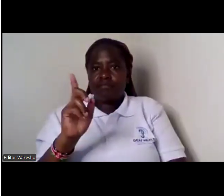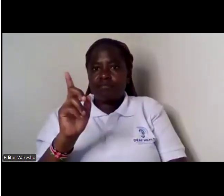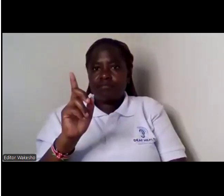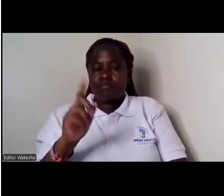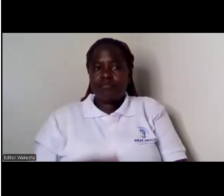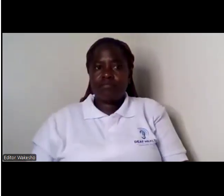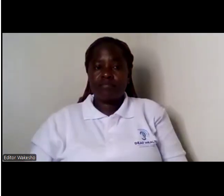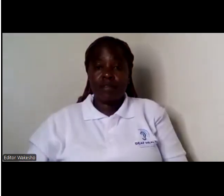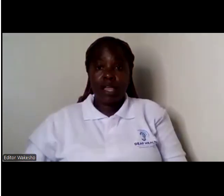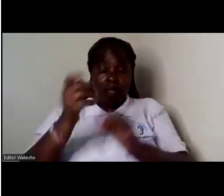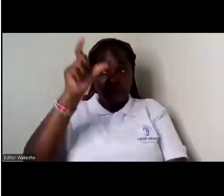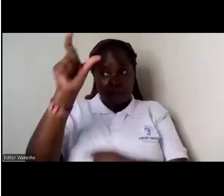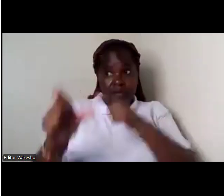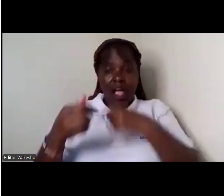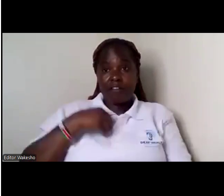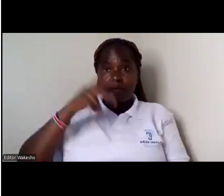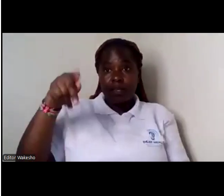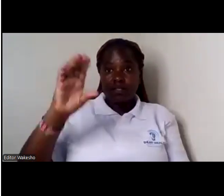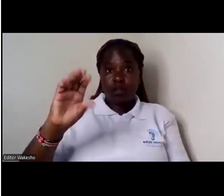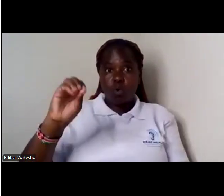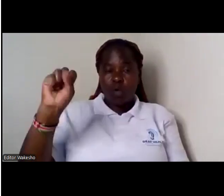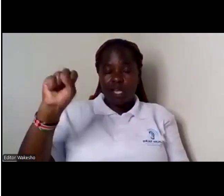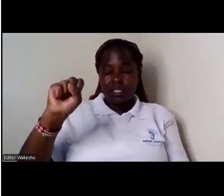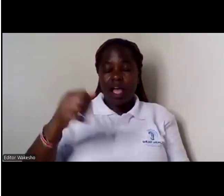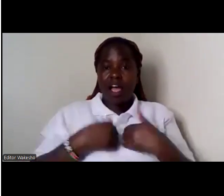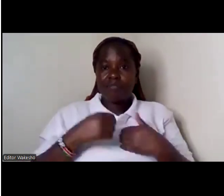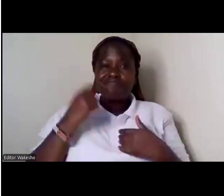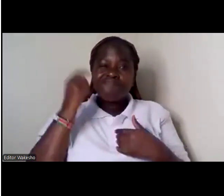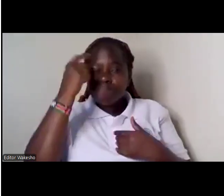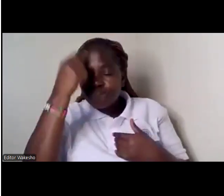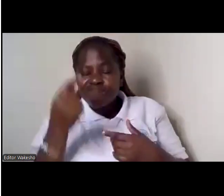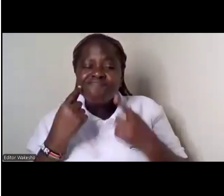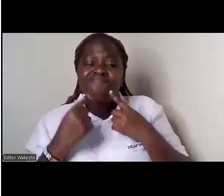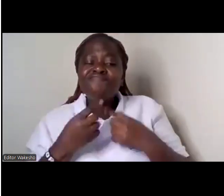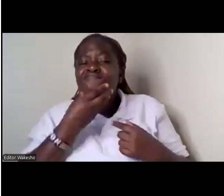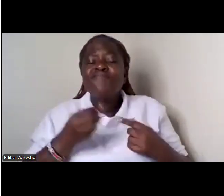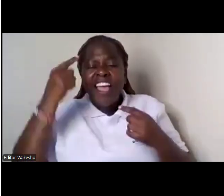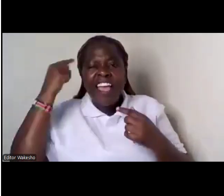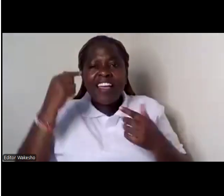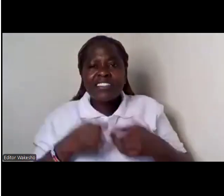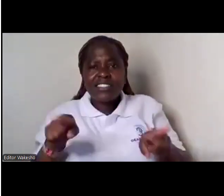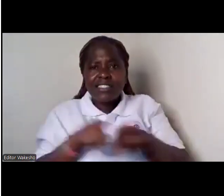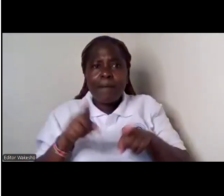If someone had PCOS and has acne, has excess hair growth, has irregular periods,